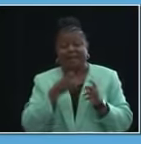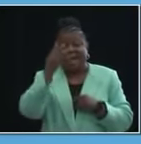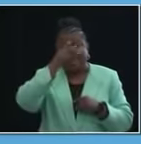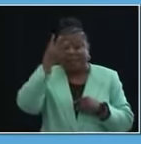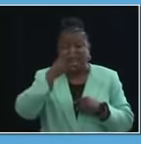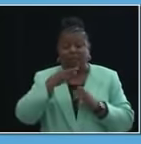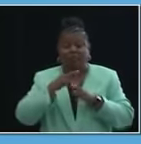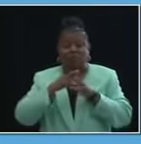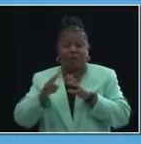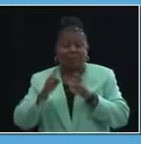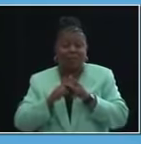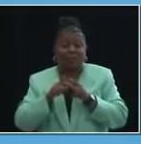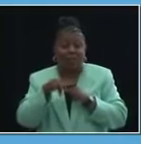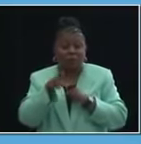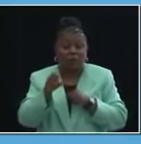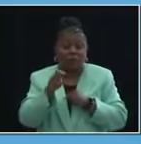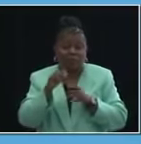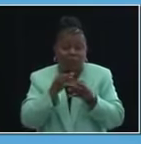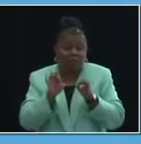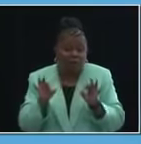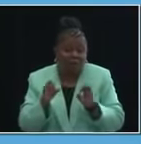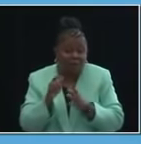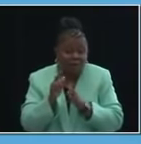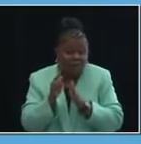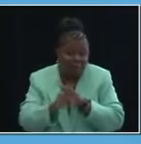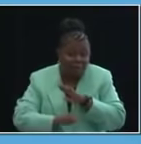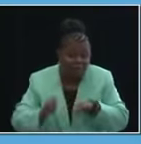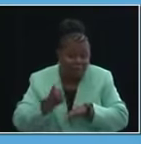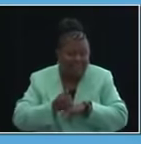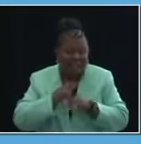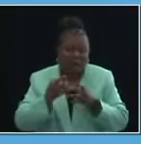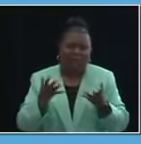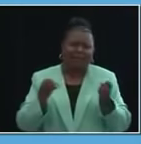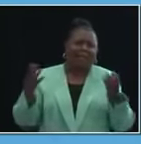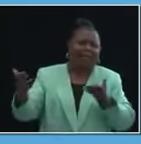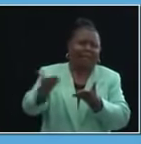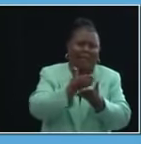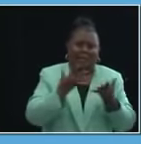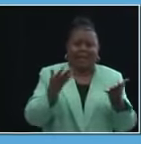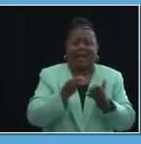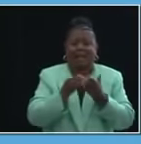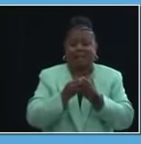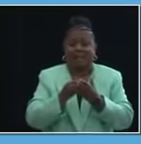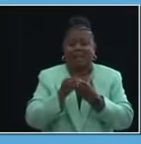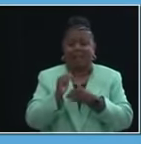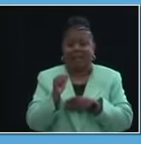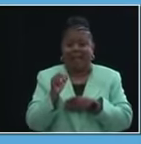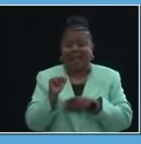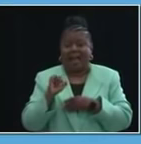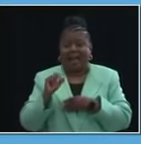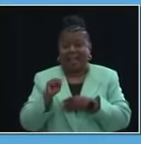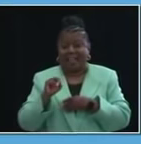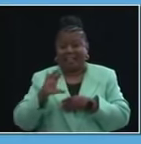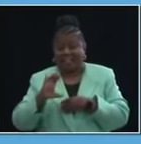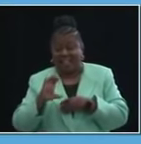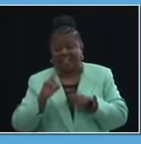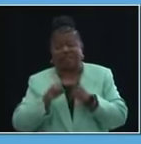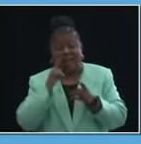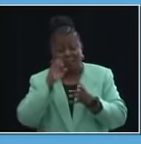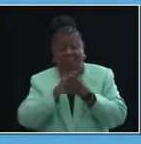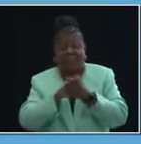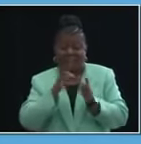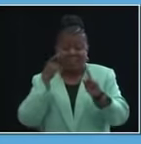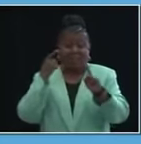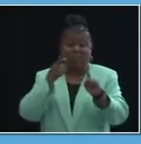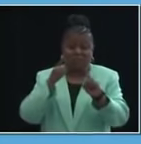immigrants and refugees on a pro bono basis. I raise a lot of money for NIJC because I believe that the